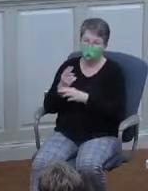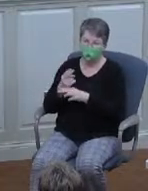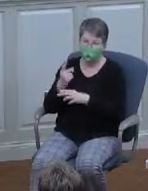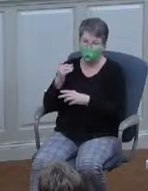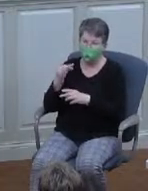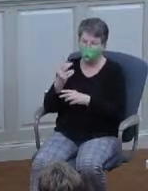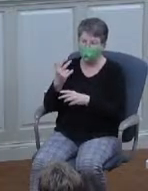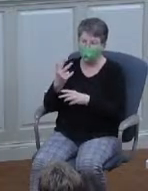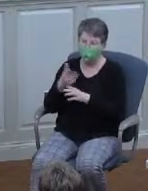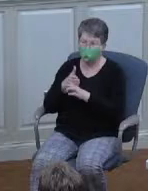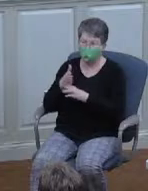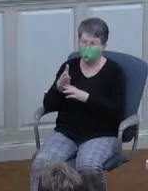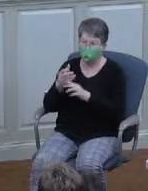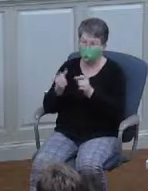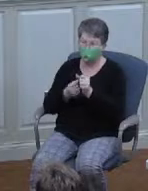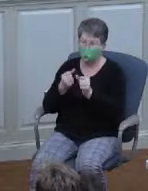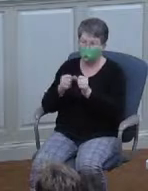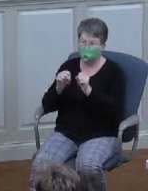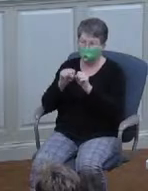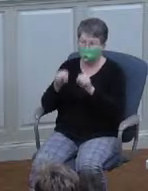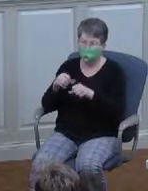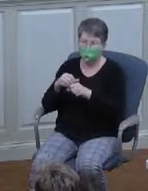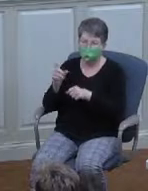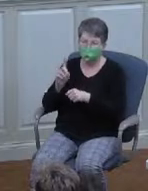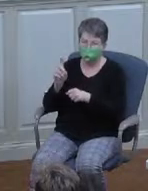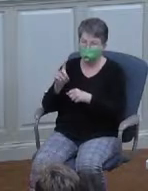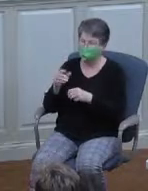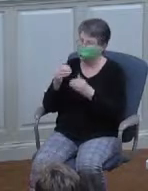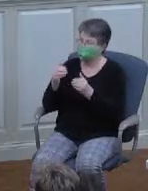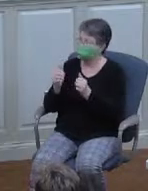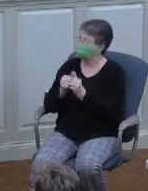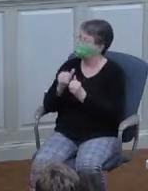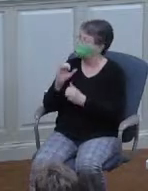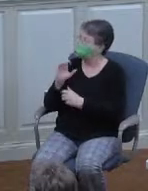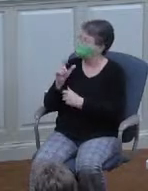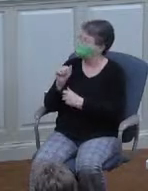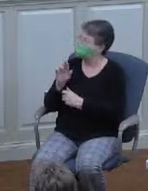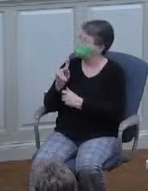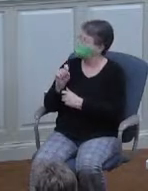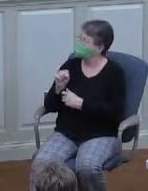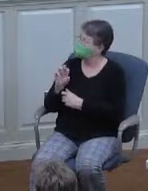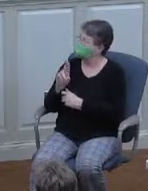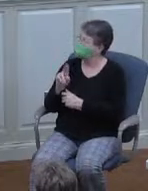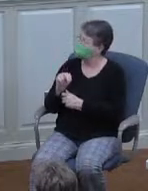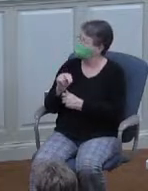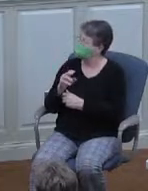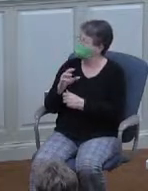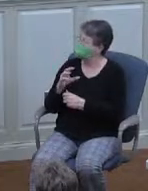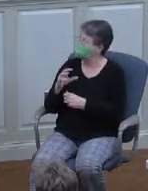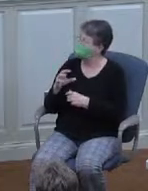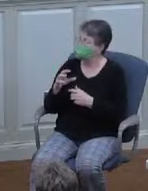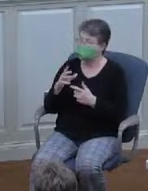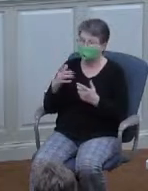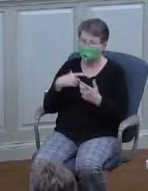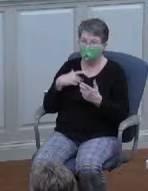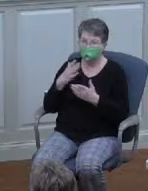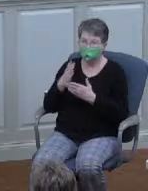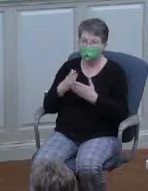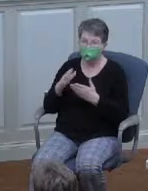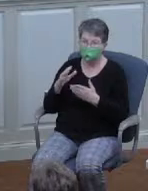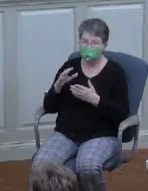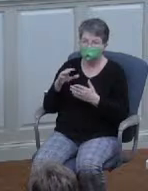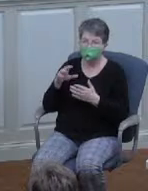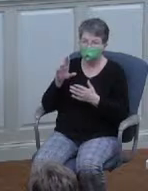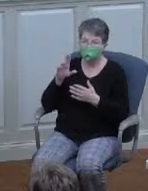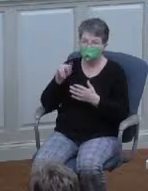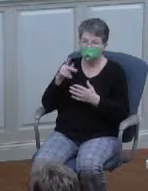pump stations in Danville, along with Clark's Run and Balls Branch. So, you know, there were some upgrades with